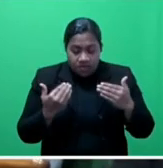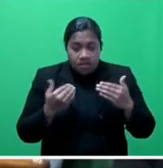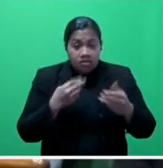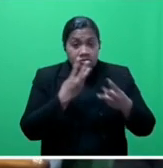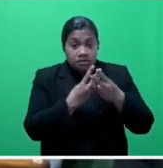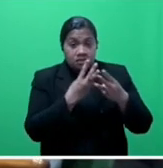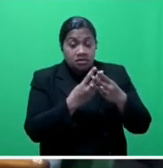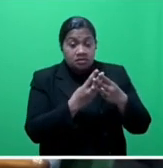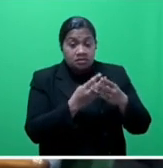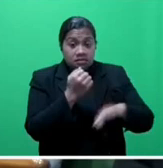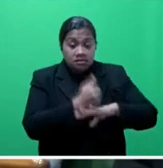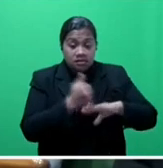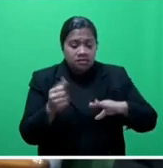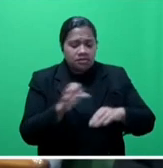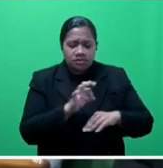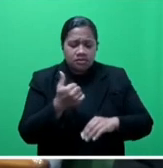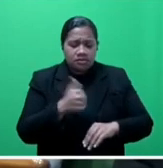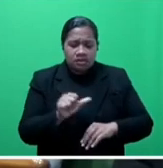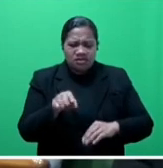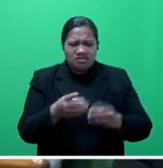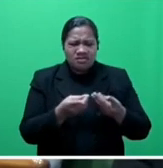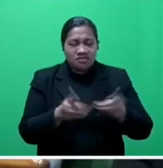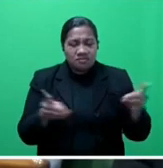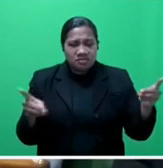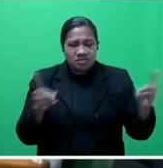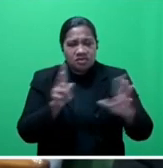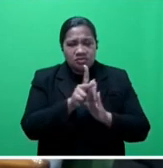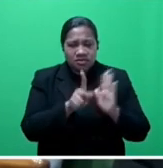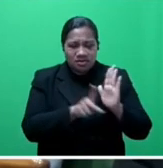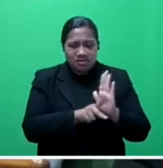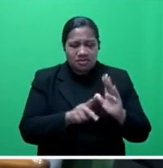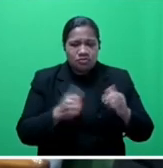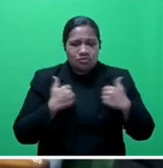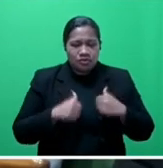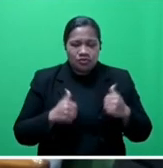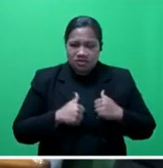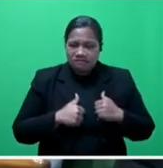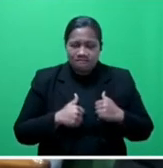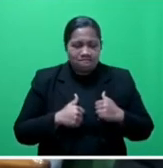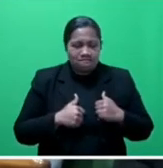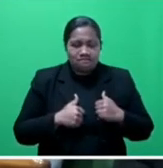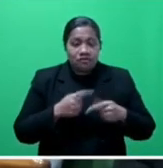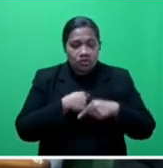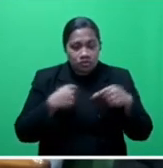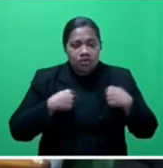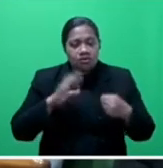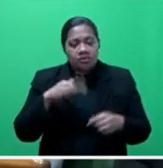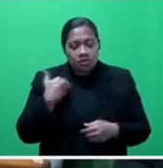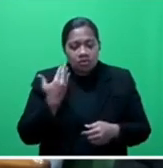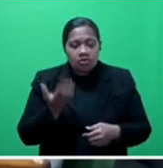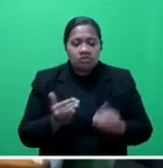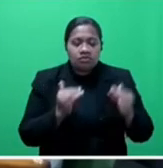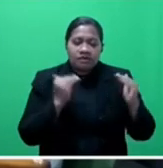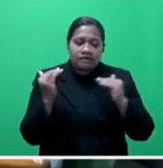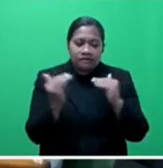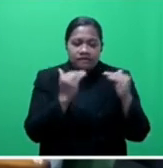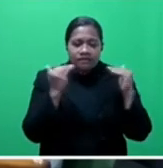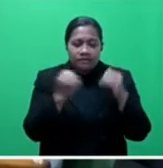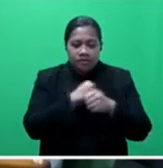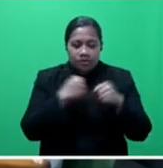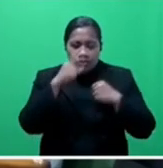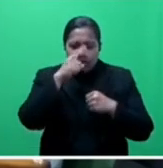never allow such discriminatory policies to be practiced. We will always be fair to our people and ensure an